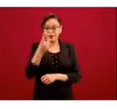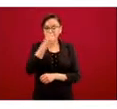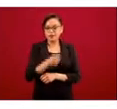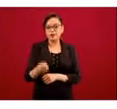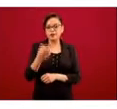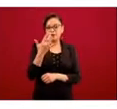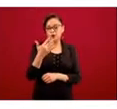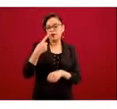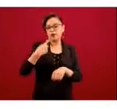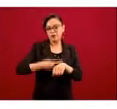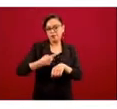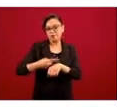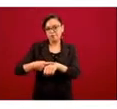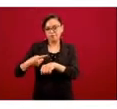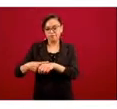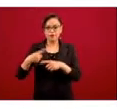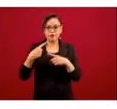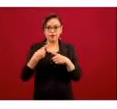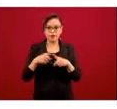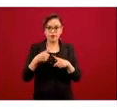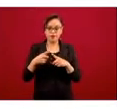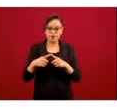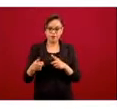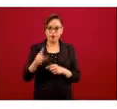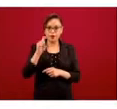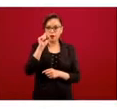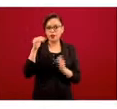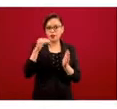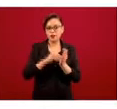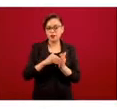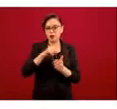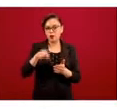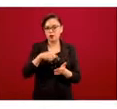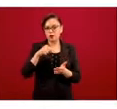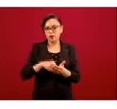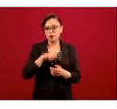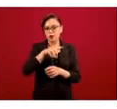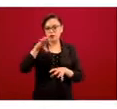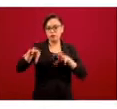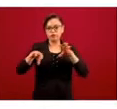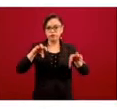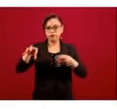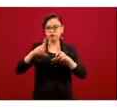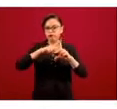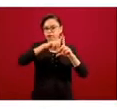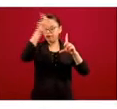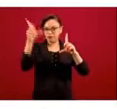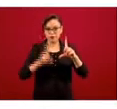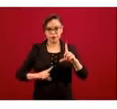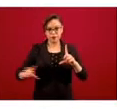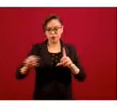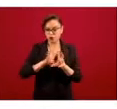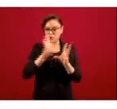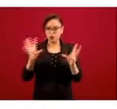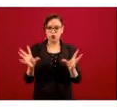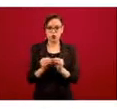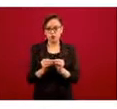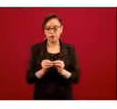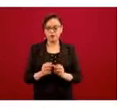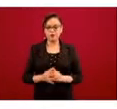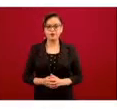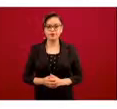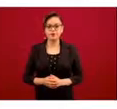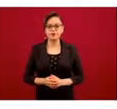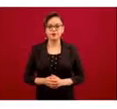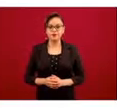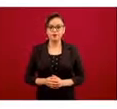a complete block of information of all of these different diseases in over 26,000 medical units